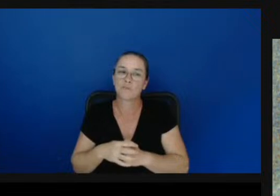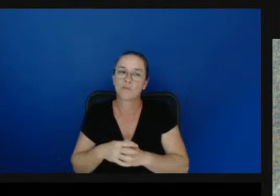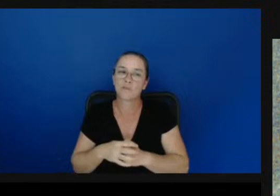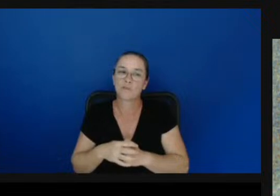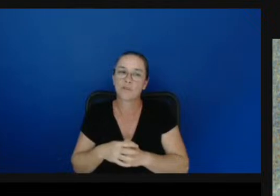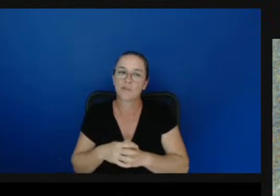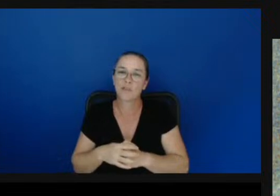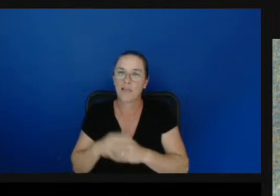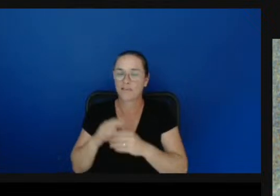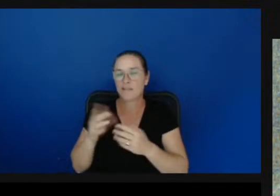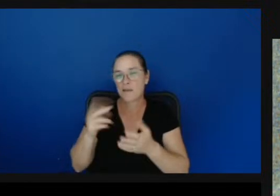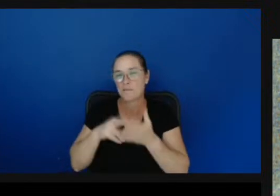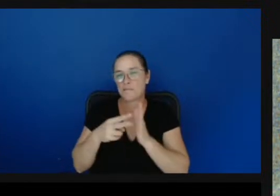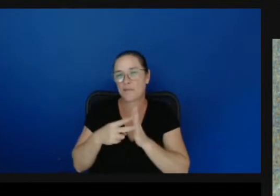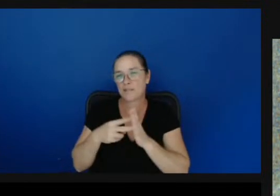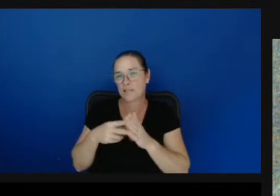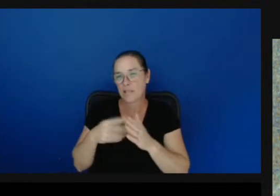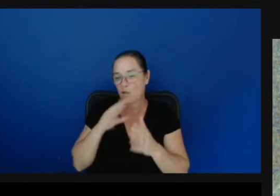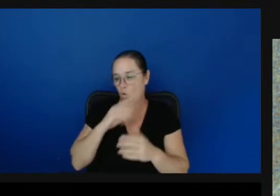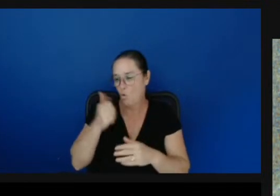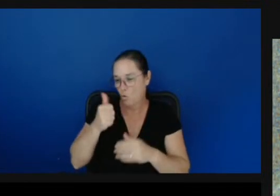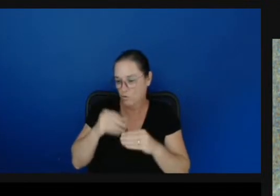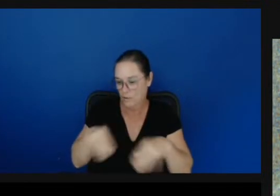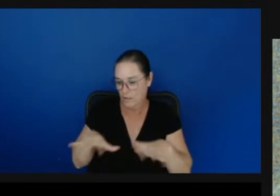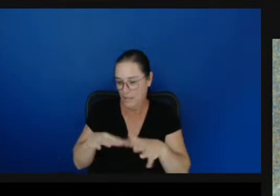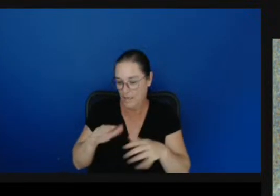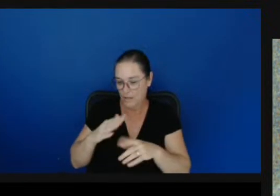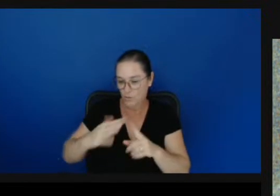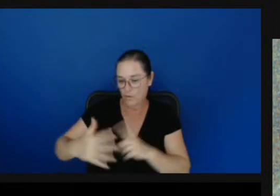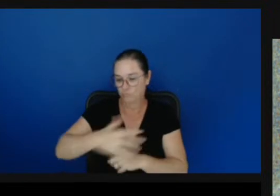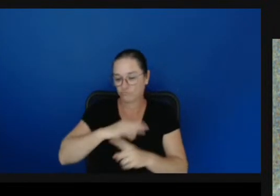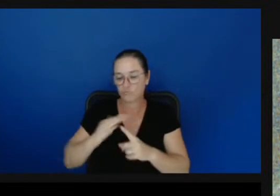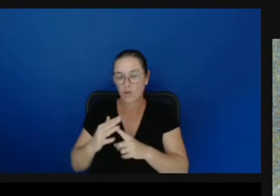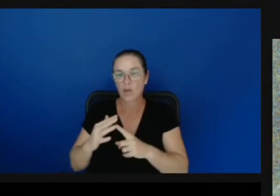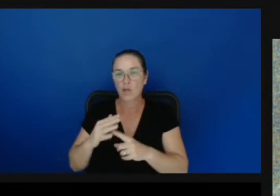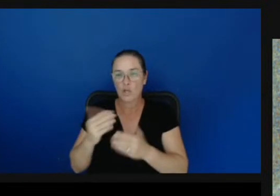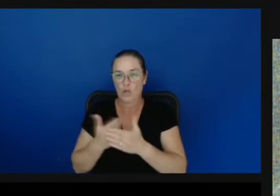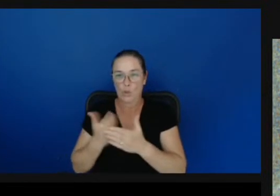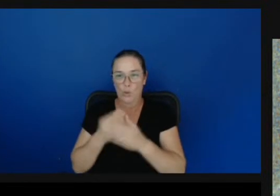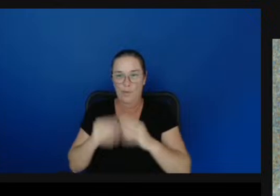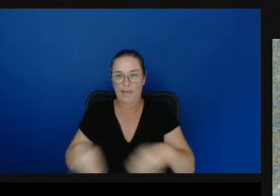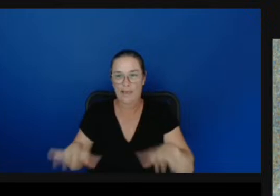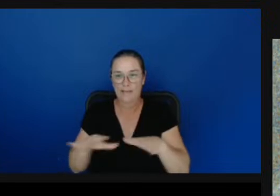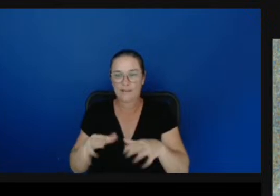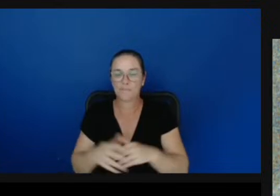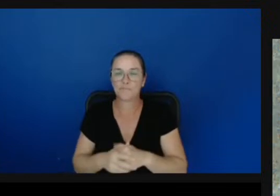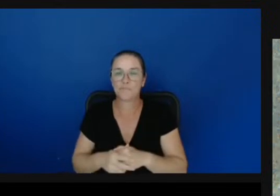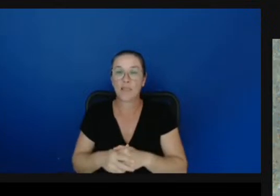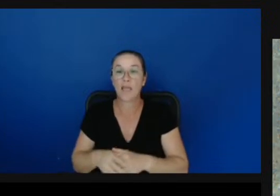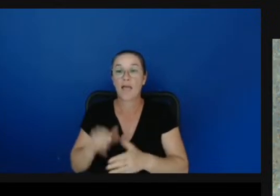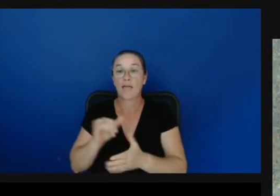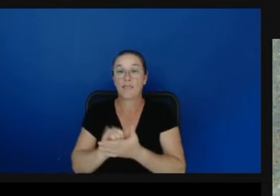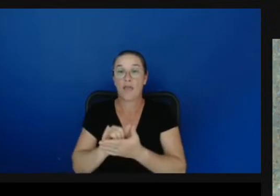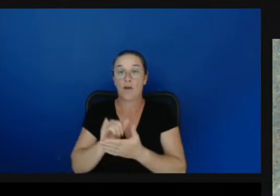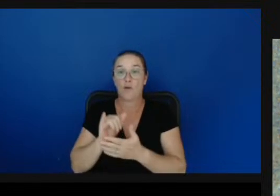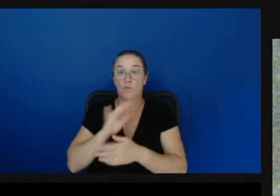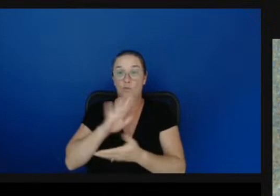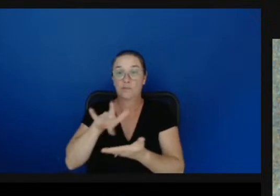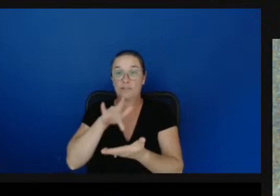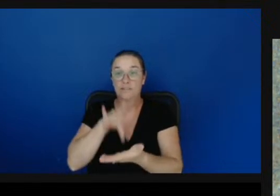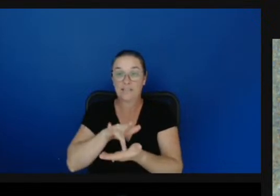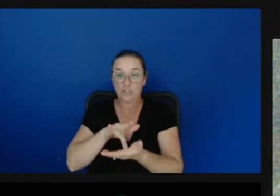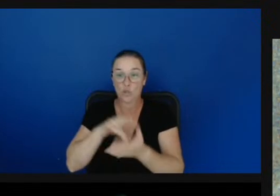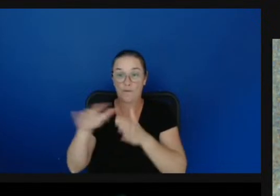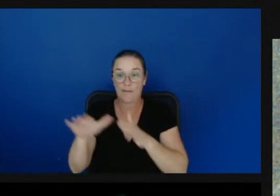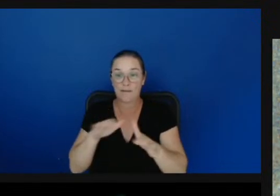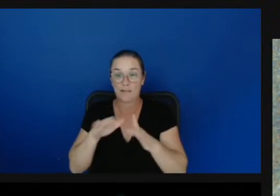older land surrounded by younger land here on Kilauea. So that's where the center of activity was, right through